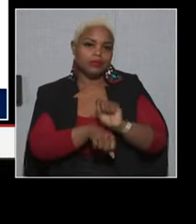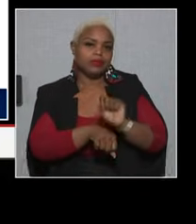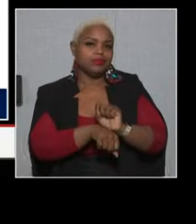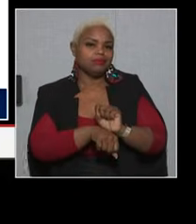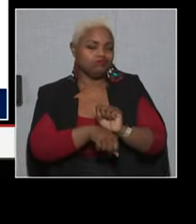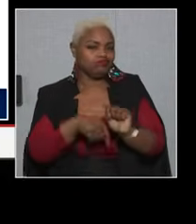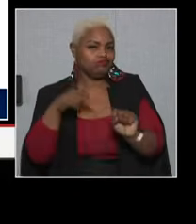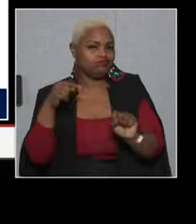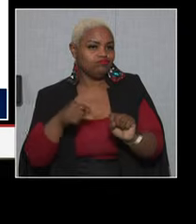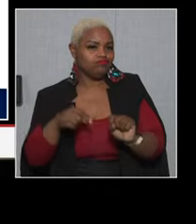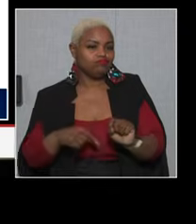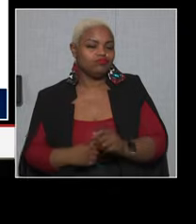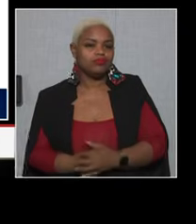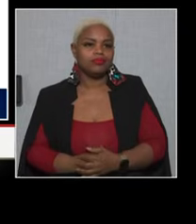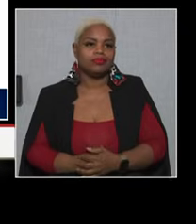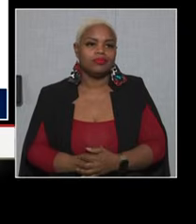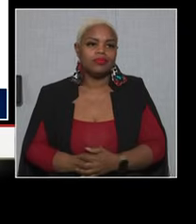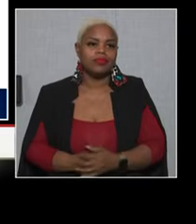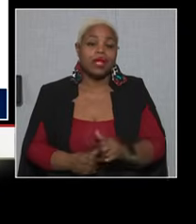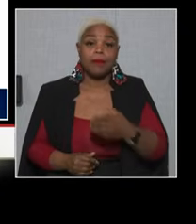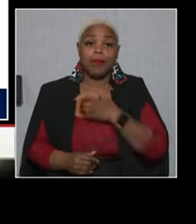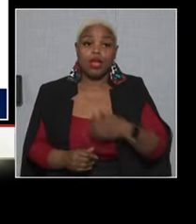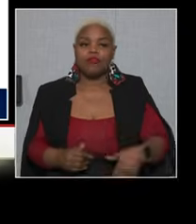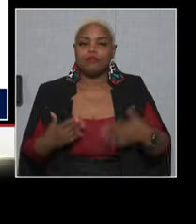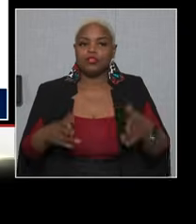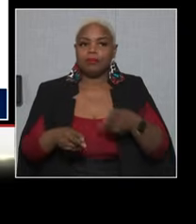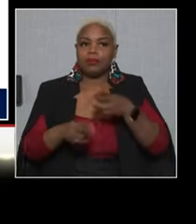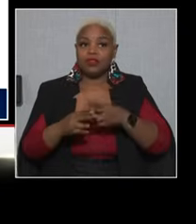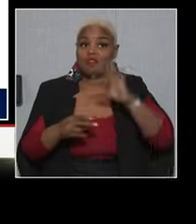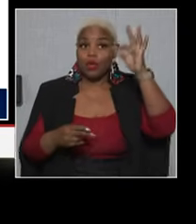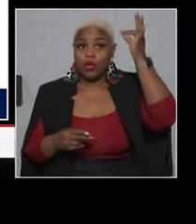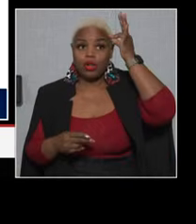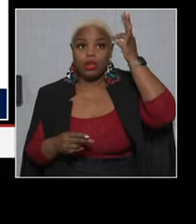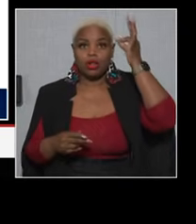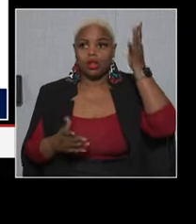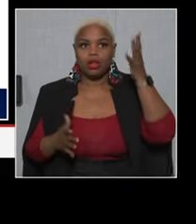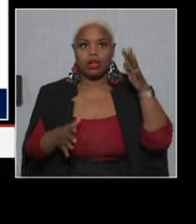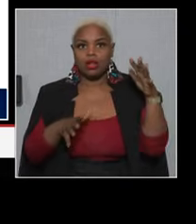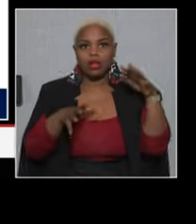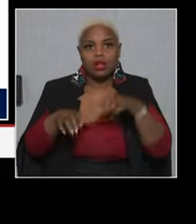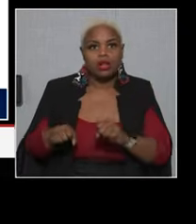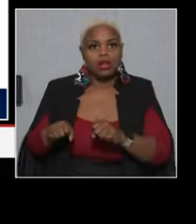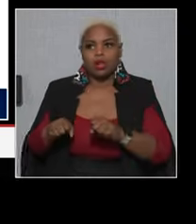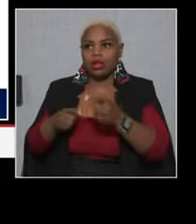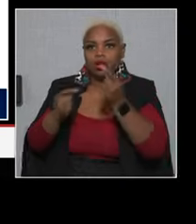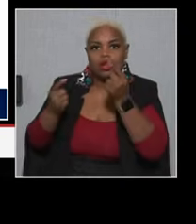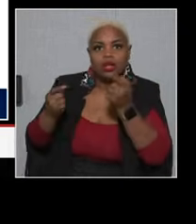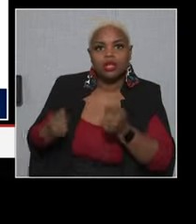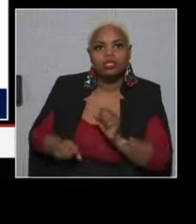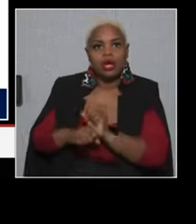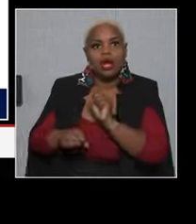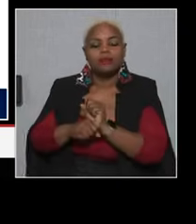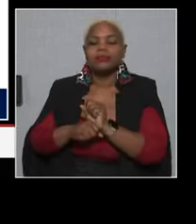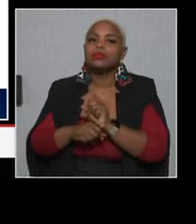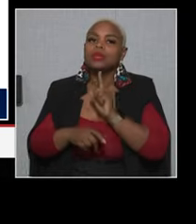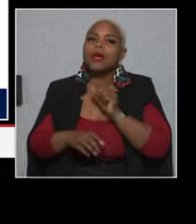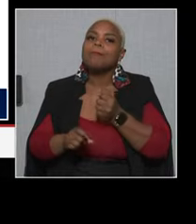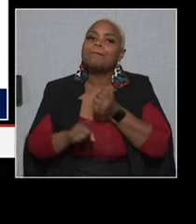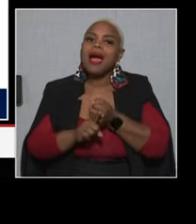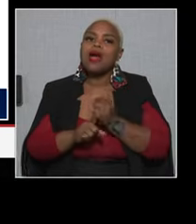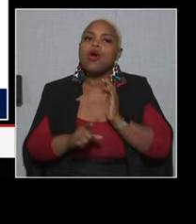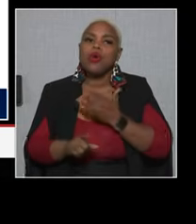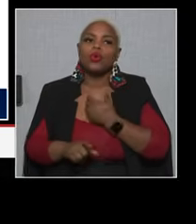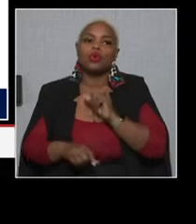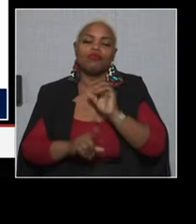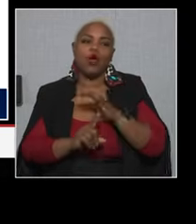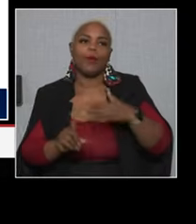the impact that federal jobs have had on the DC economy, and so we have a goal of growing